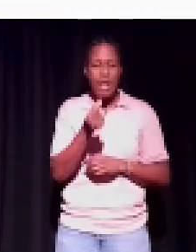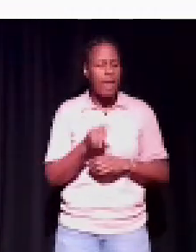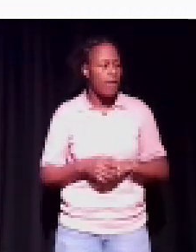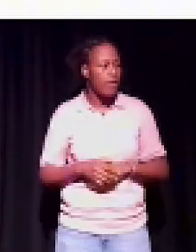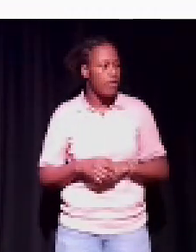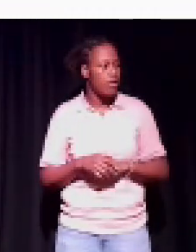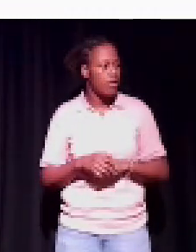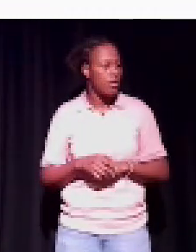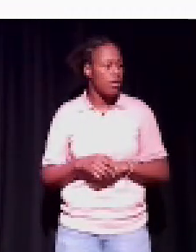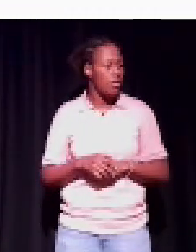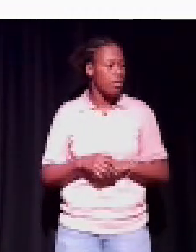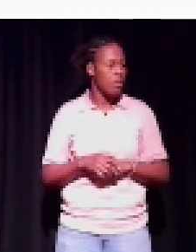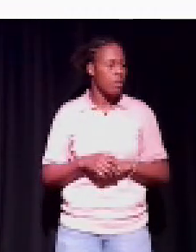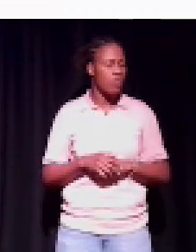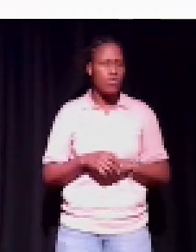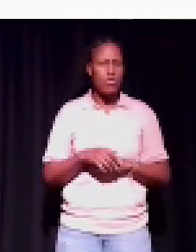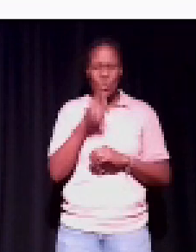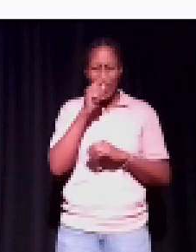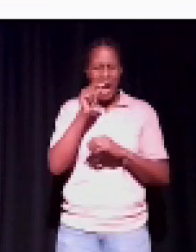things you can change about the way it works.